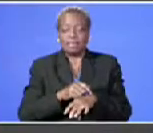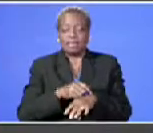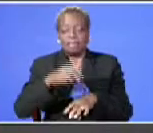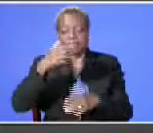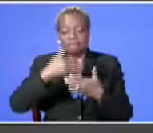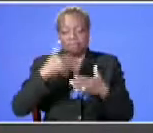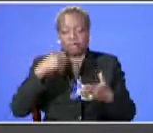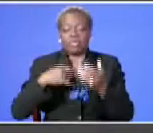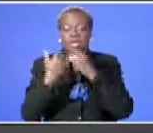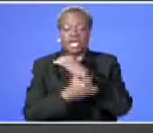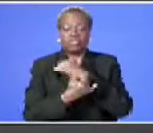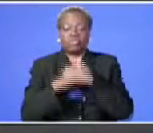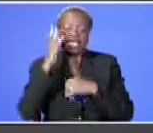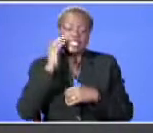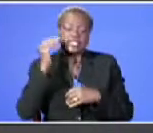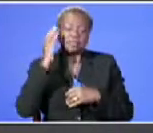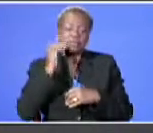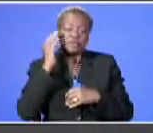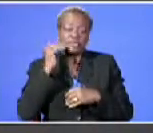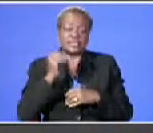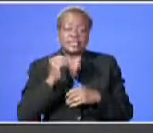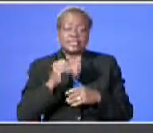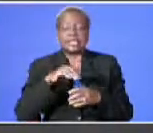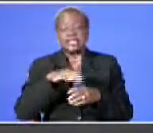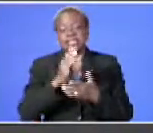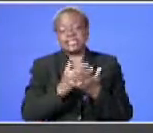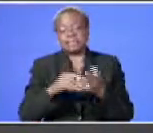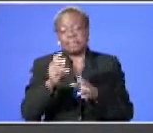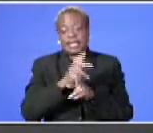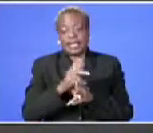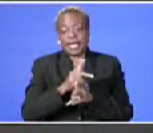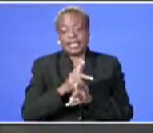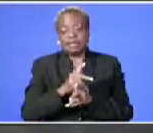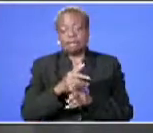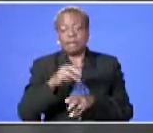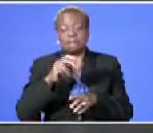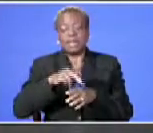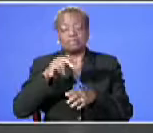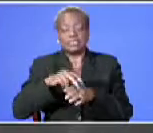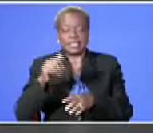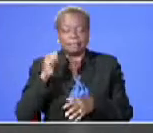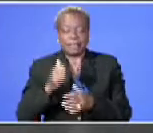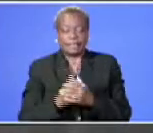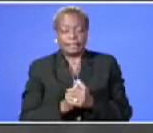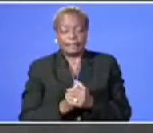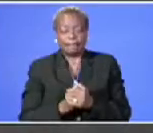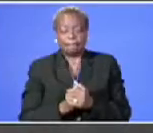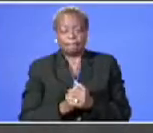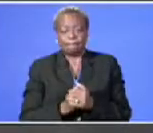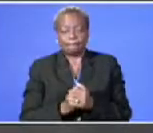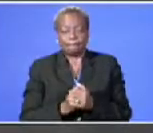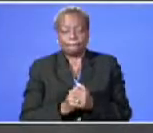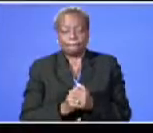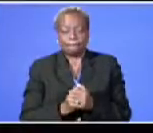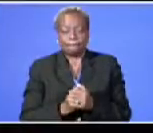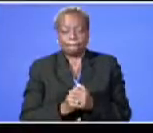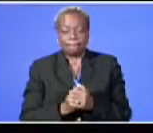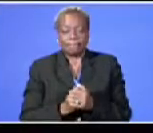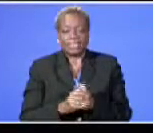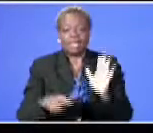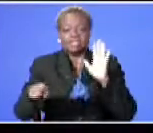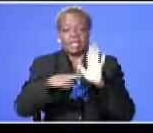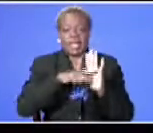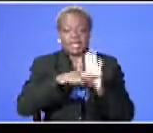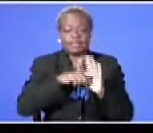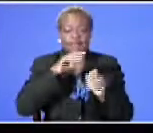Murphy reports tonight that he also detailed measures the bank has put in place to protect the country's foreign reserves. The negative